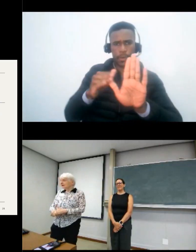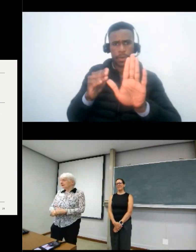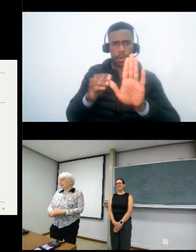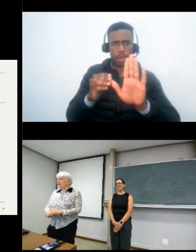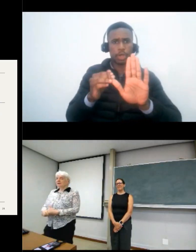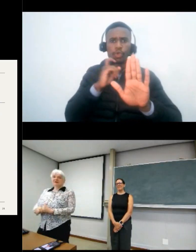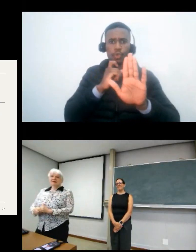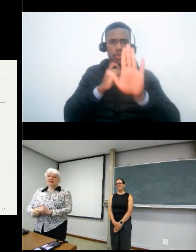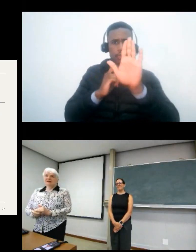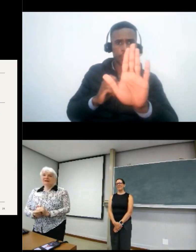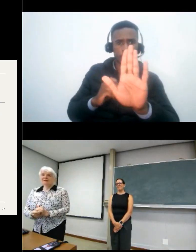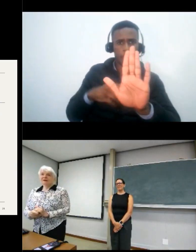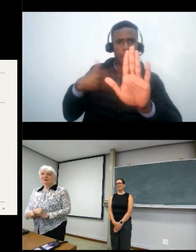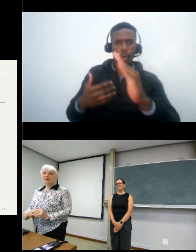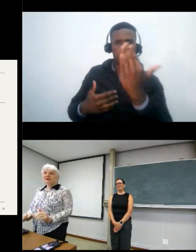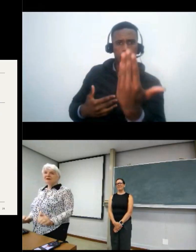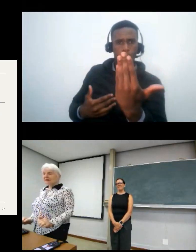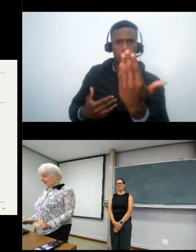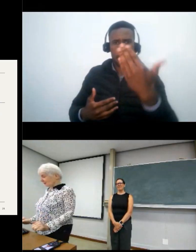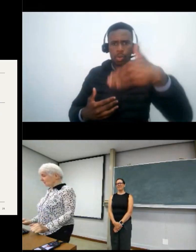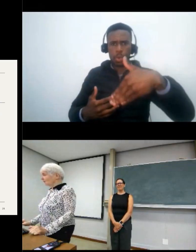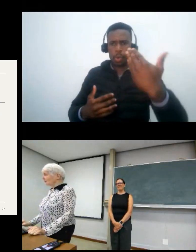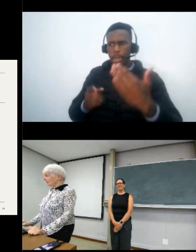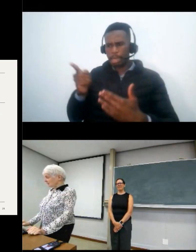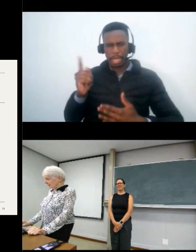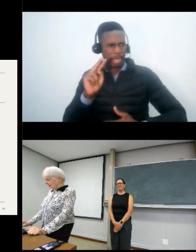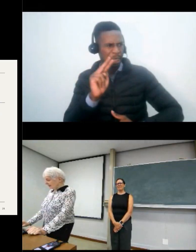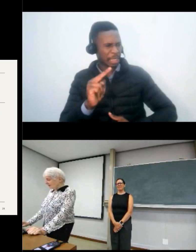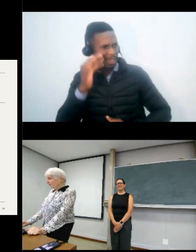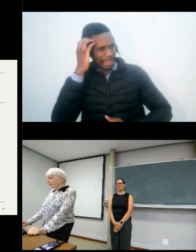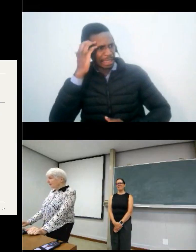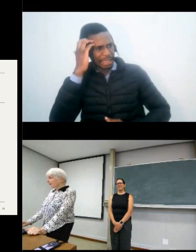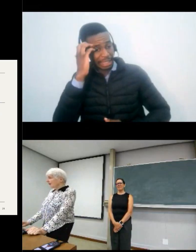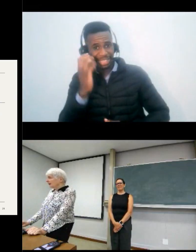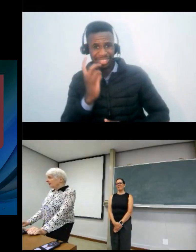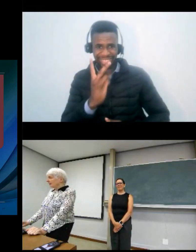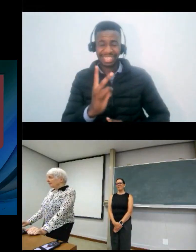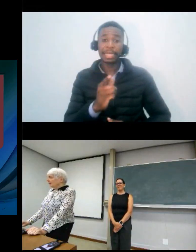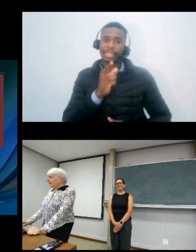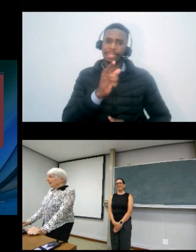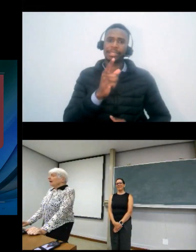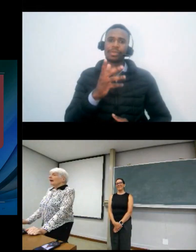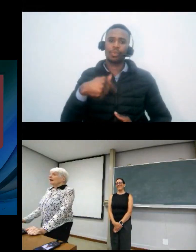to be studied, and we're very excited about what is going to be found there.